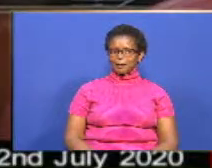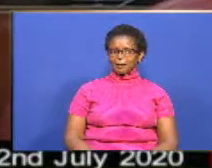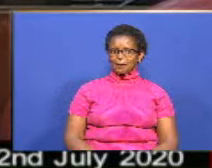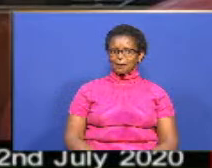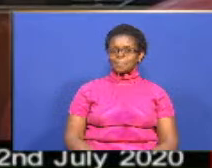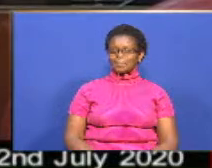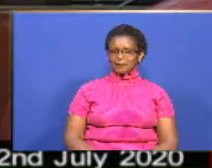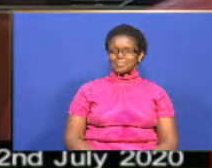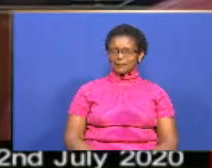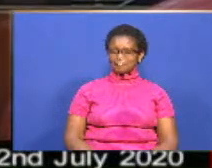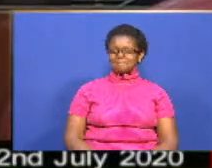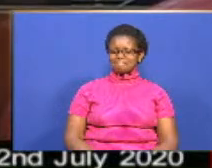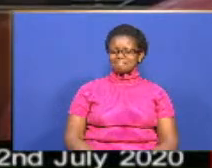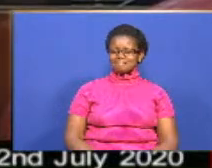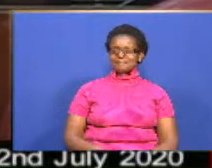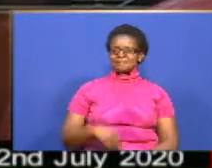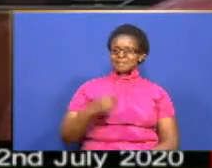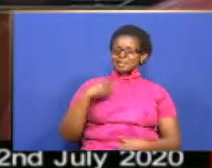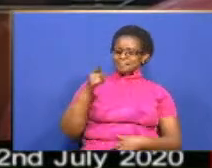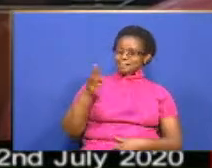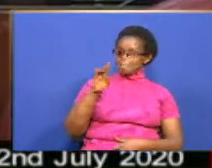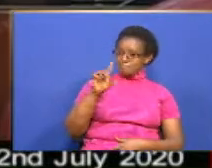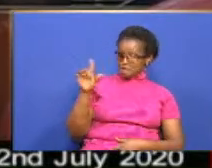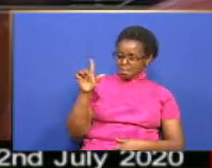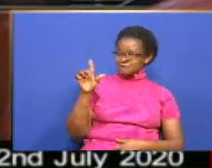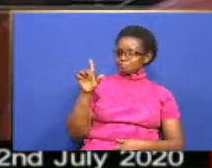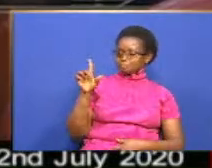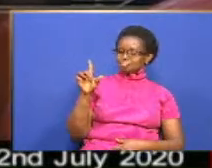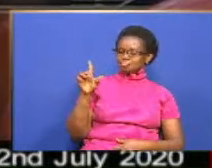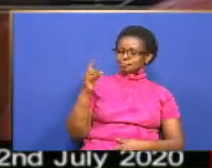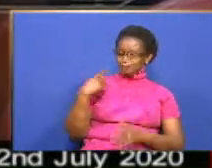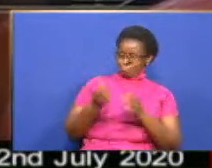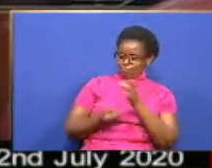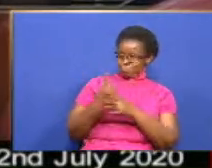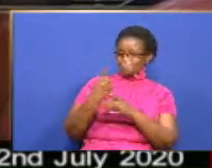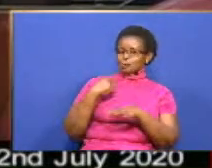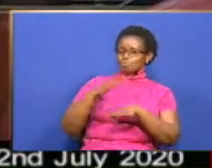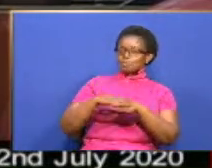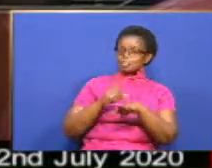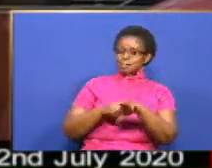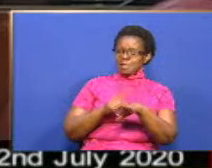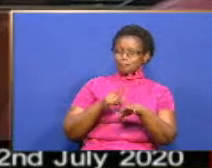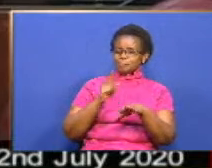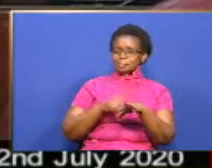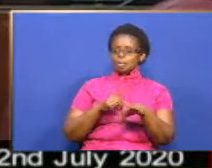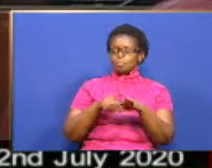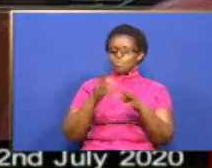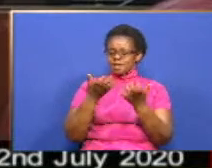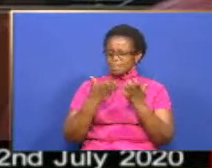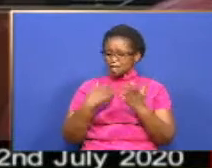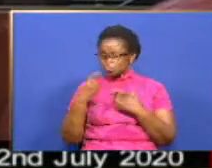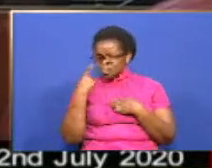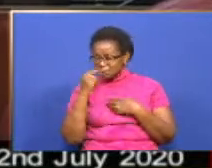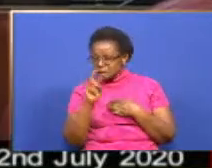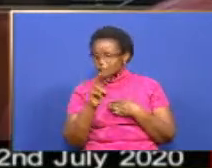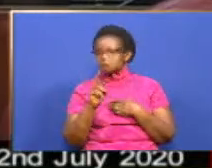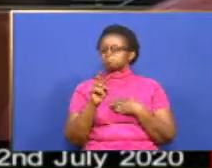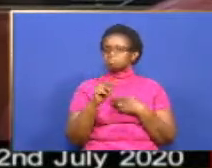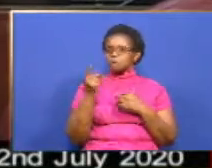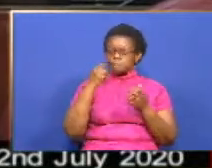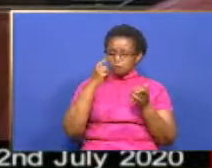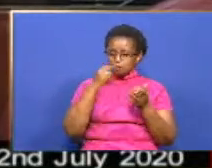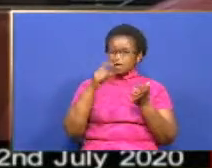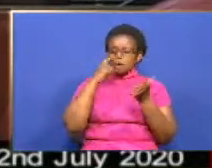region. So this bill comes in at a critical time when we really have to look at how do we